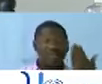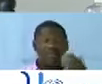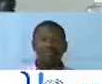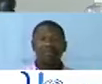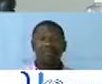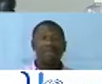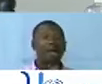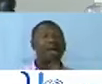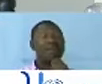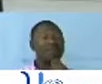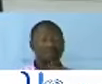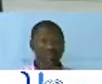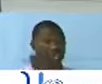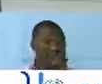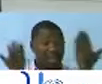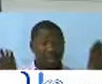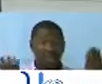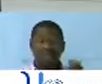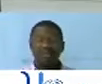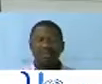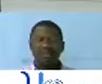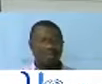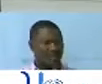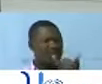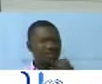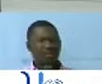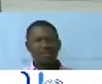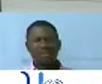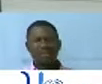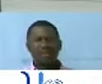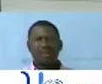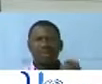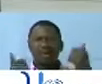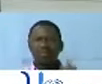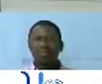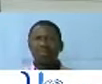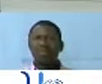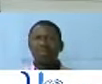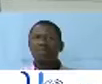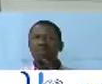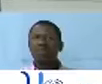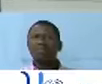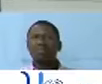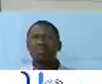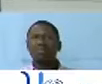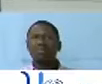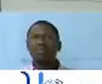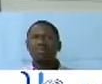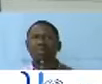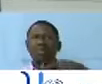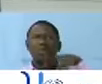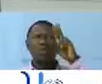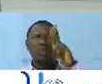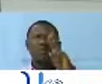It must have been around noon, I think.